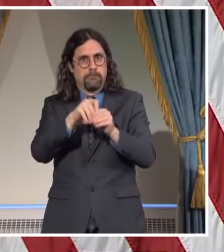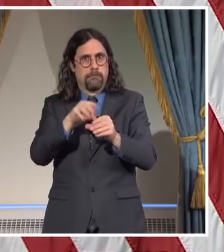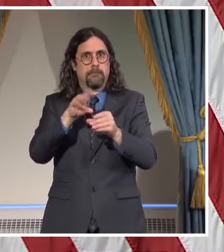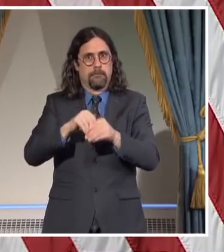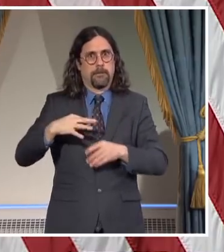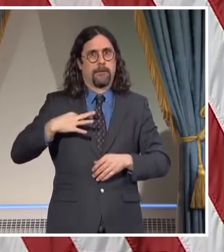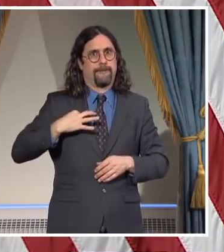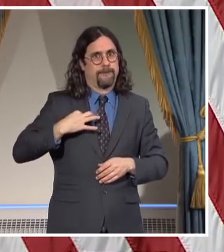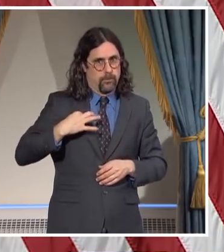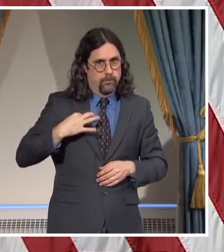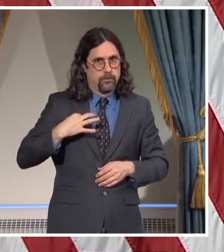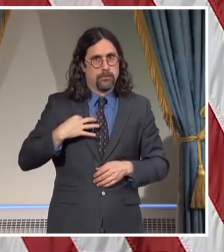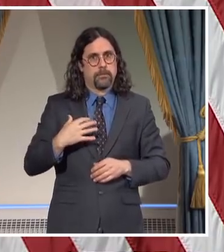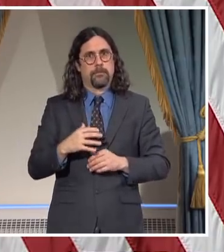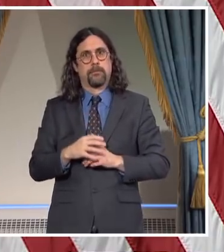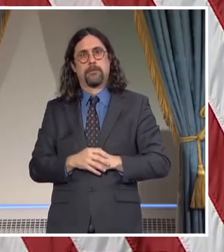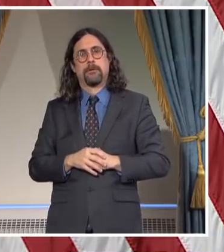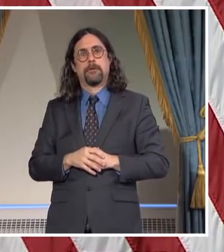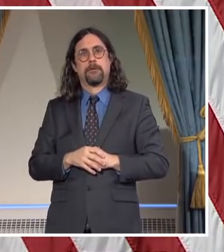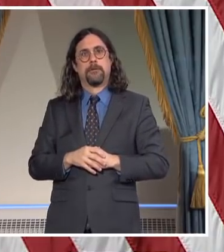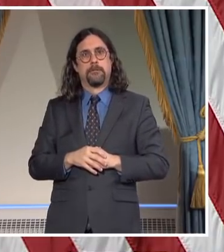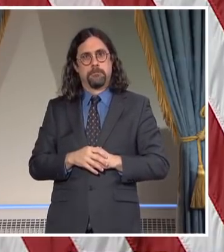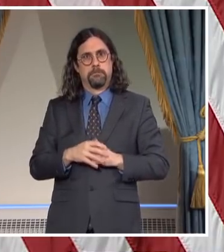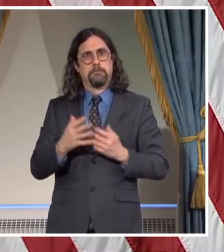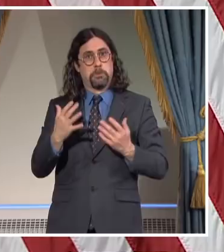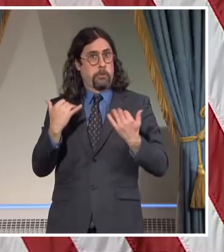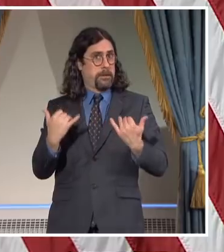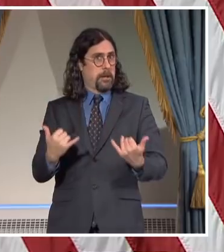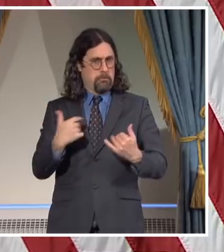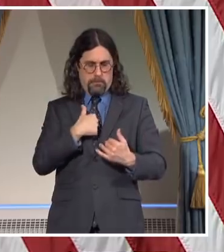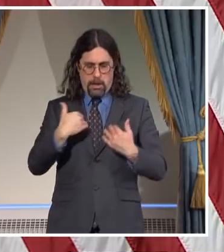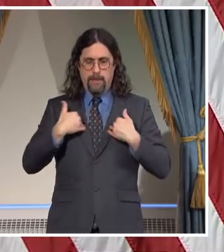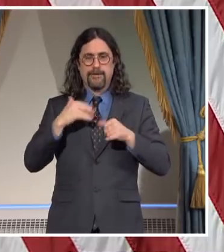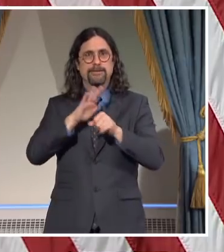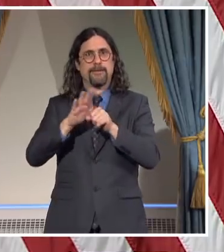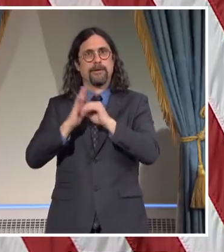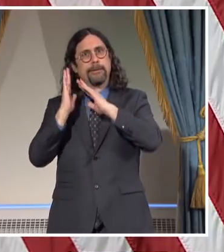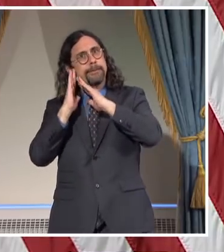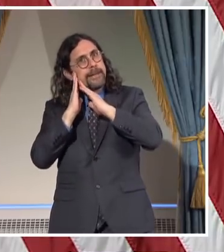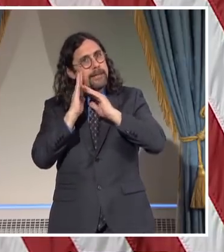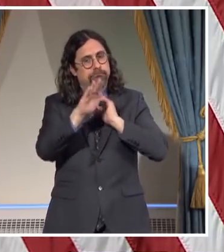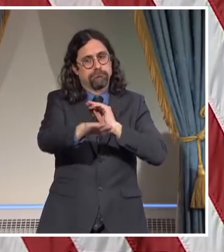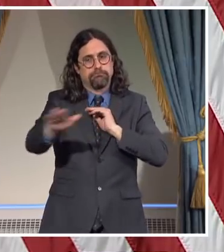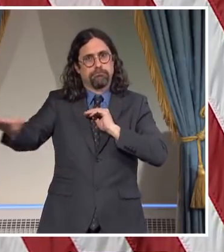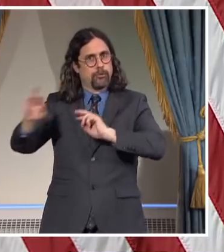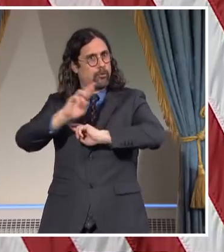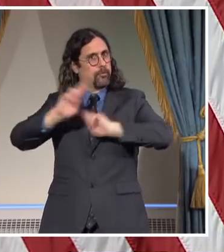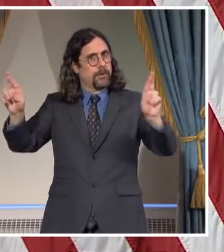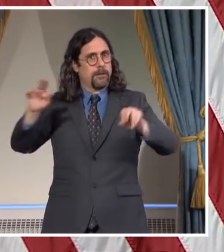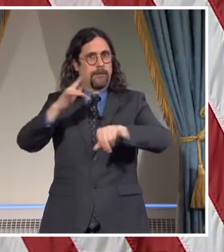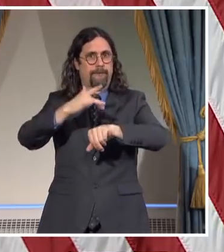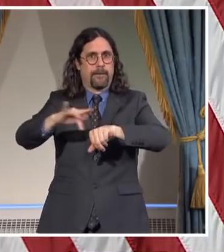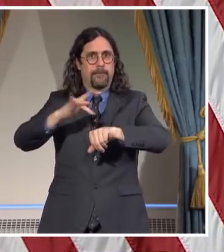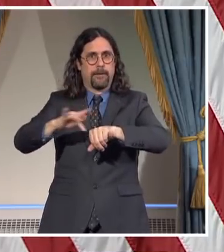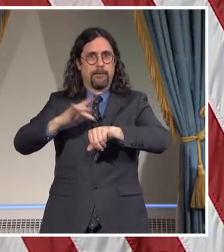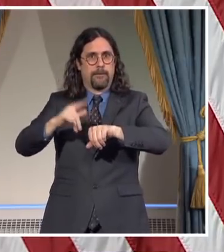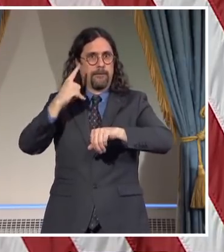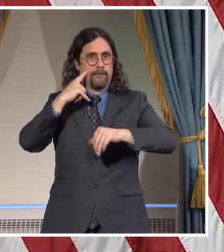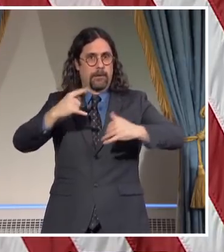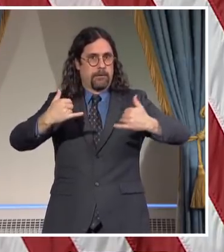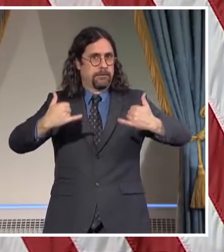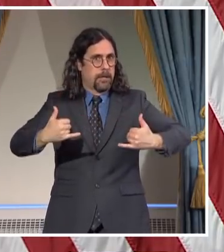into next week. But we remain concerned as we start April about capacity, and we'll keep updating you on that as we go